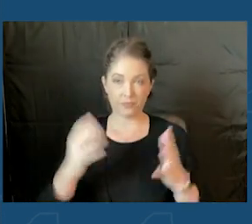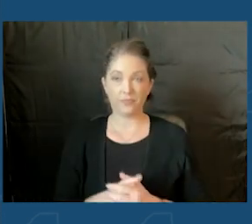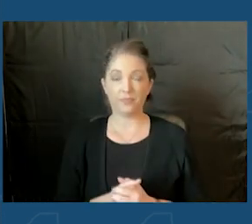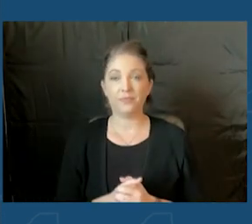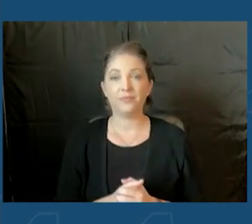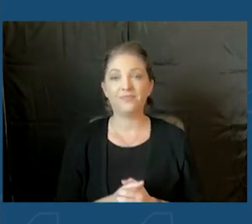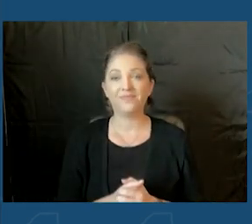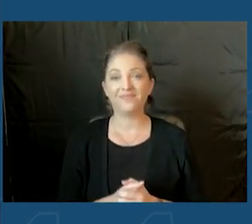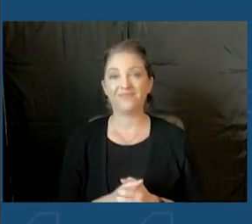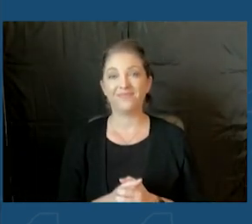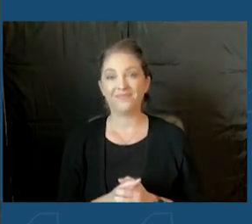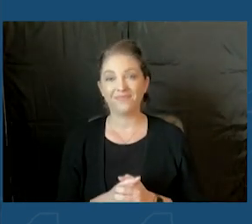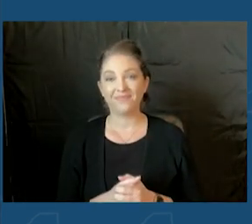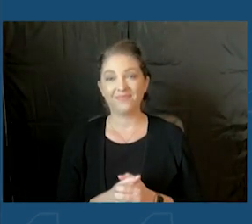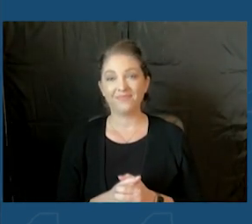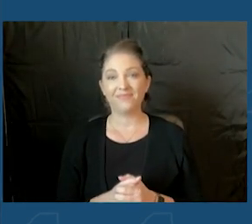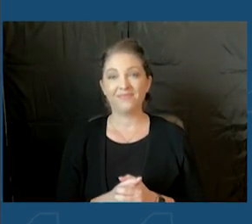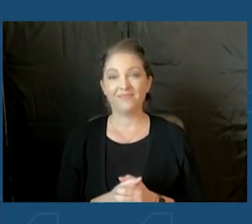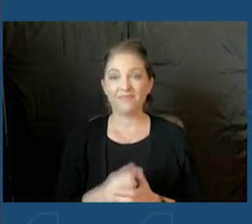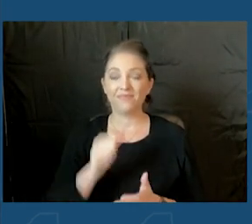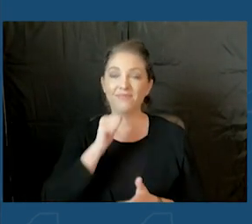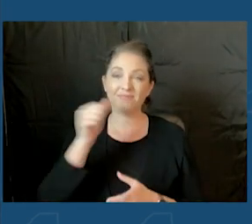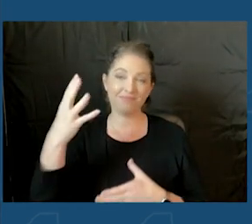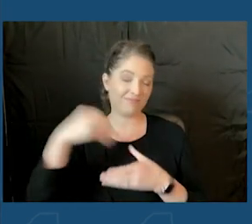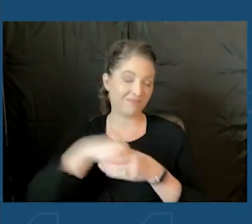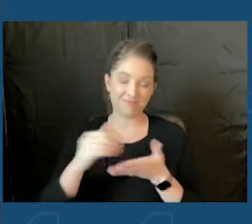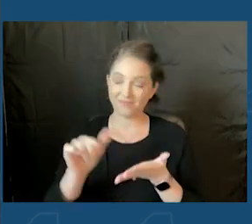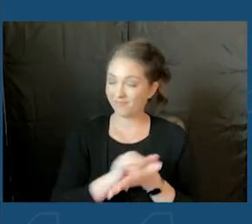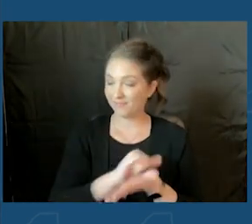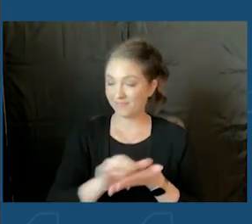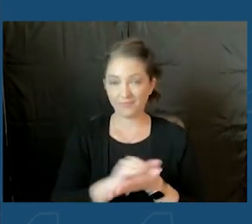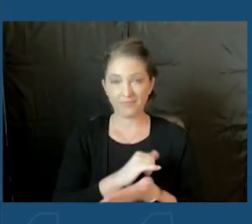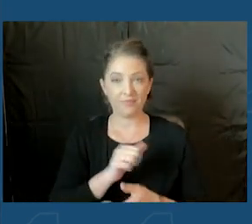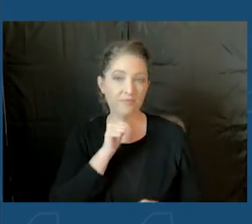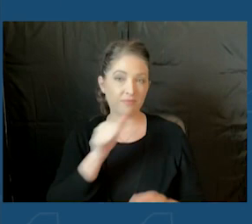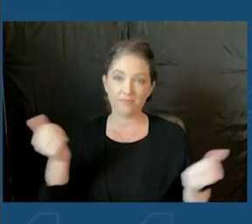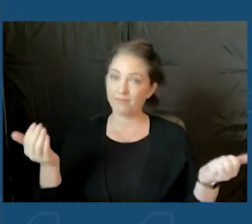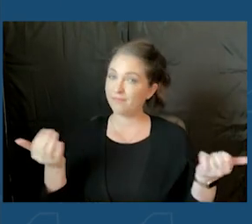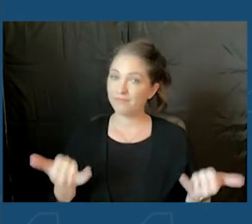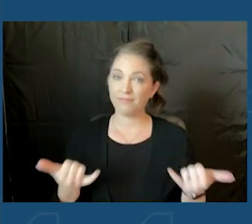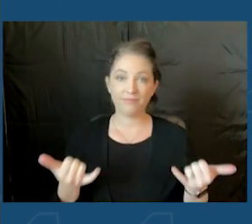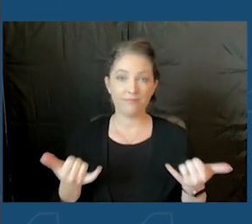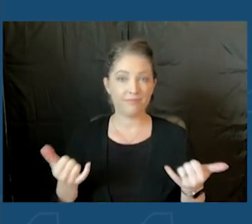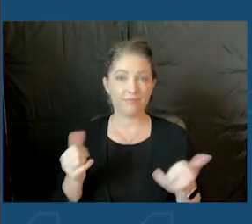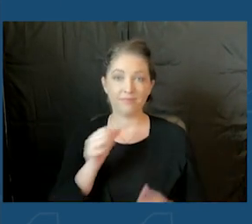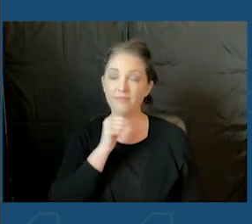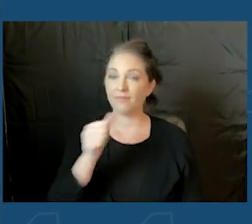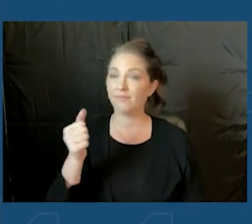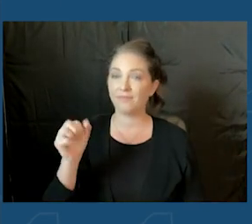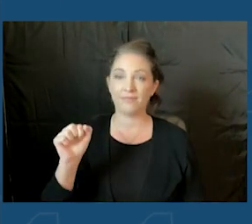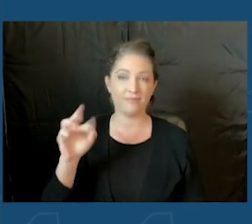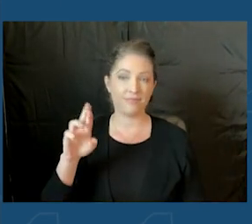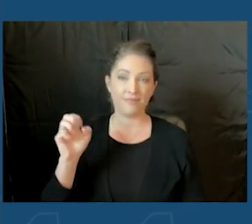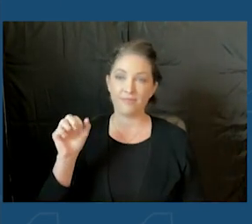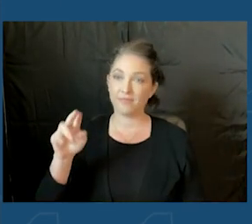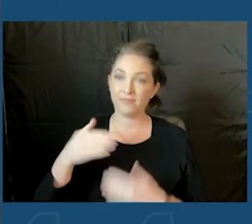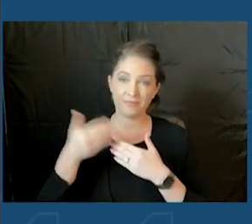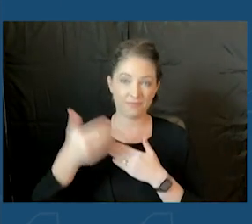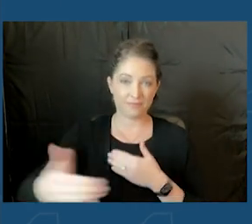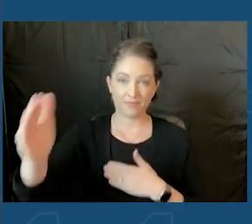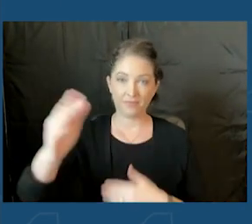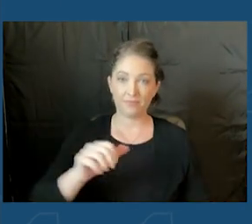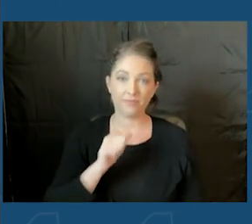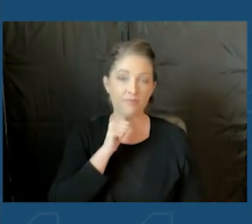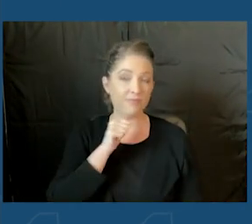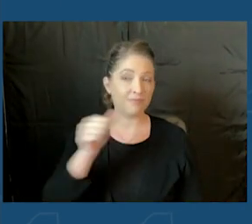Yay! Not in New York, not now, not ever, not in